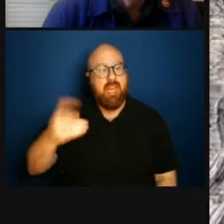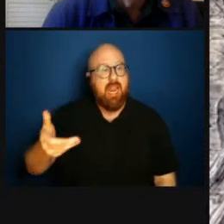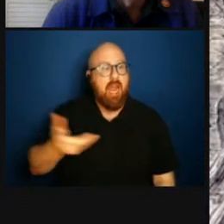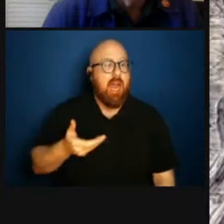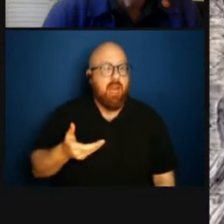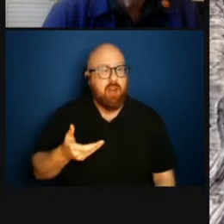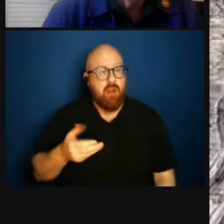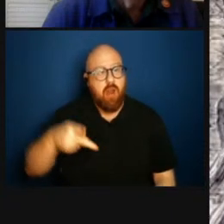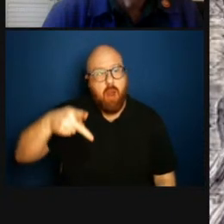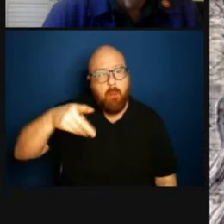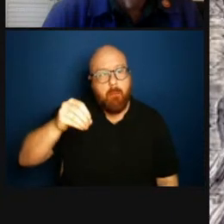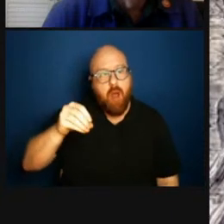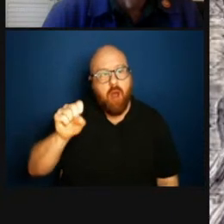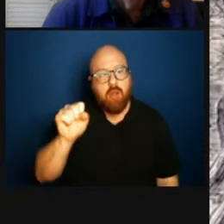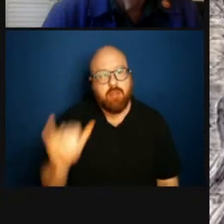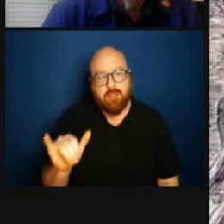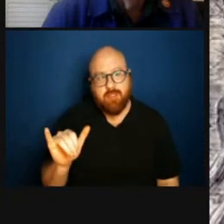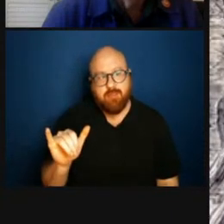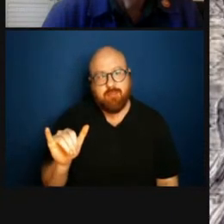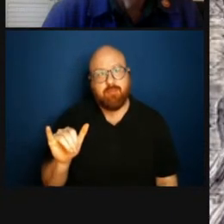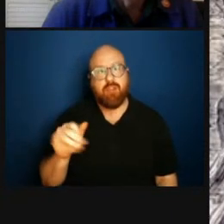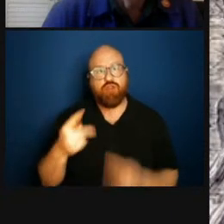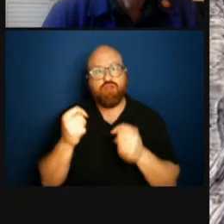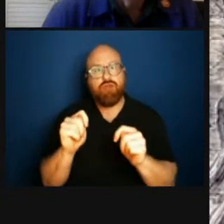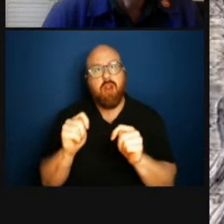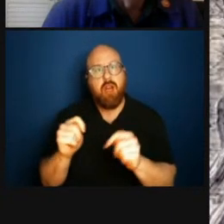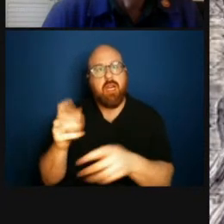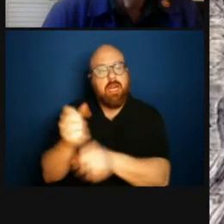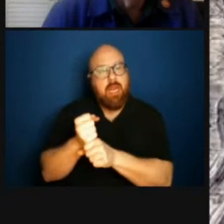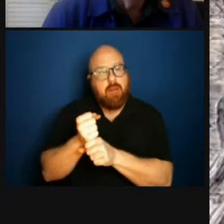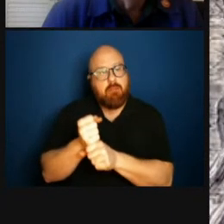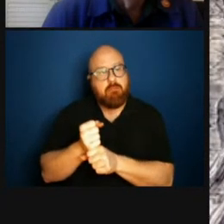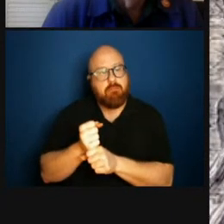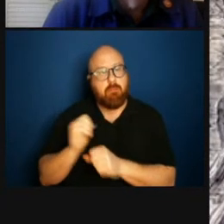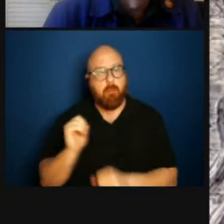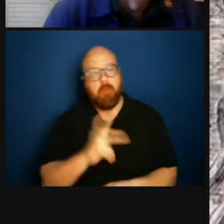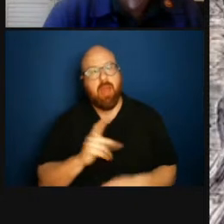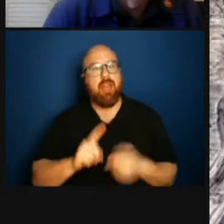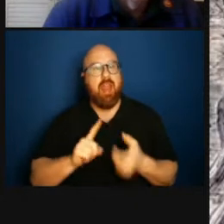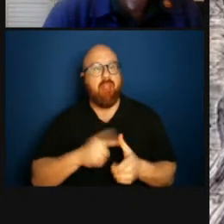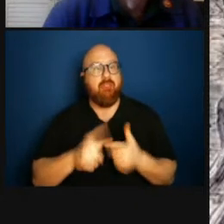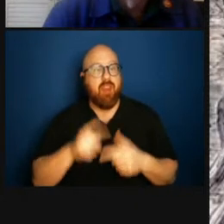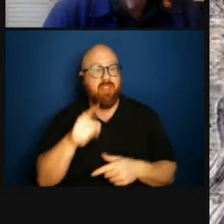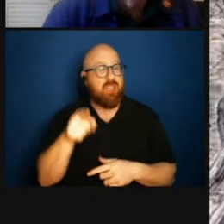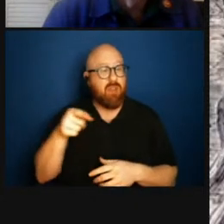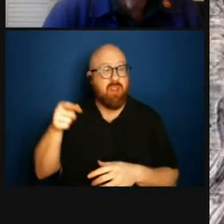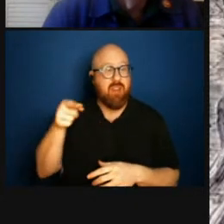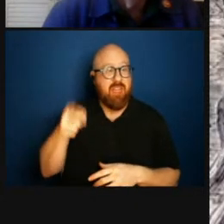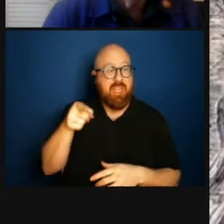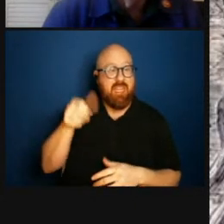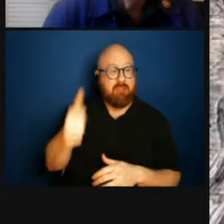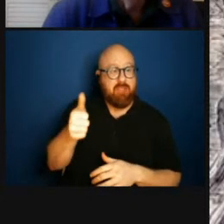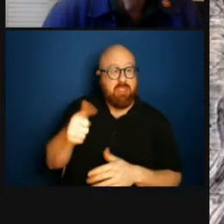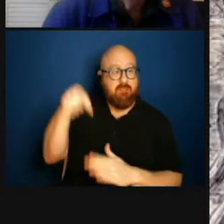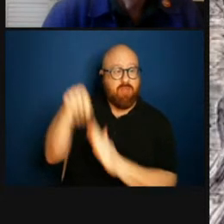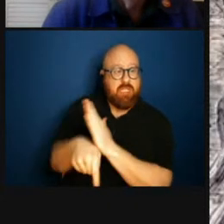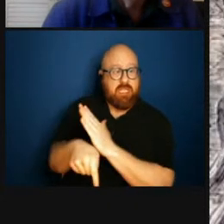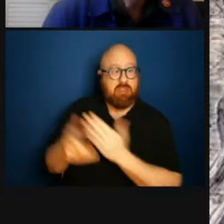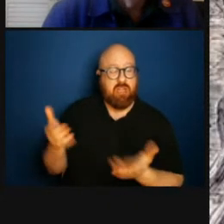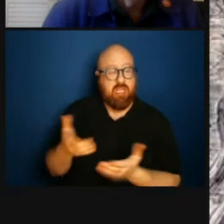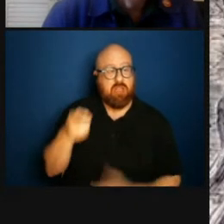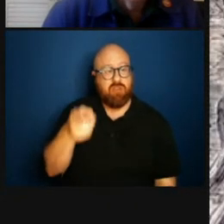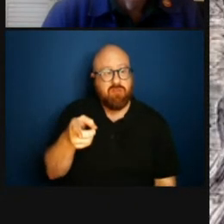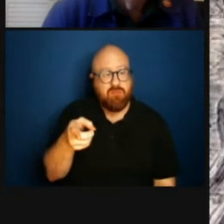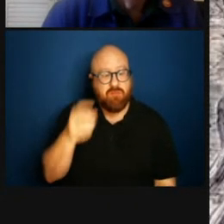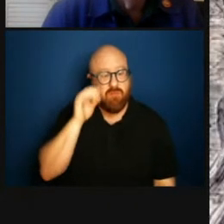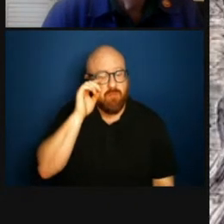himself killed right here in this drawing and caused a national incident. The president had to call out the U.S. Marines, and the